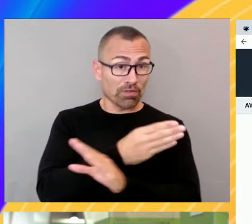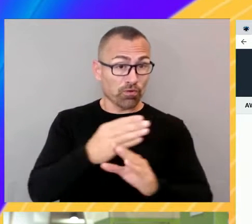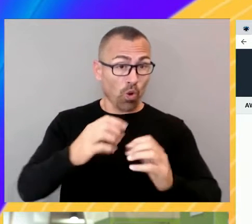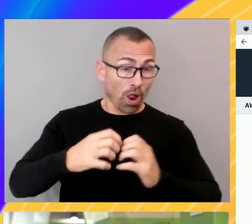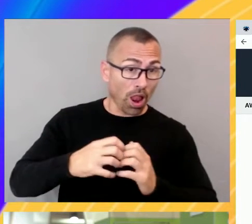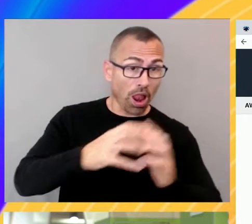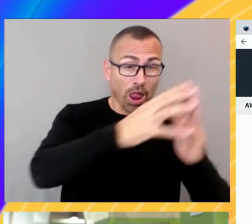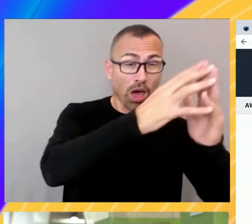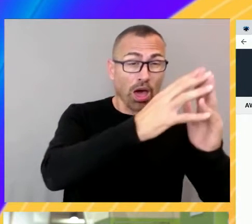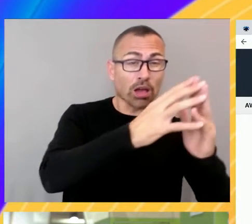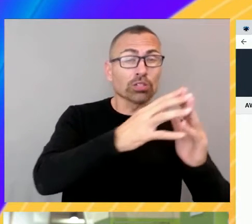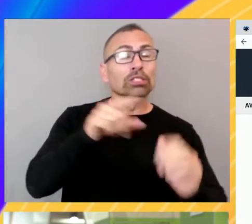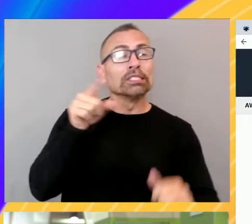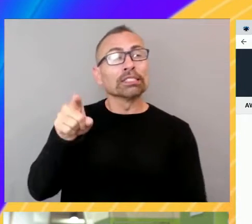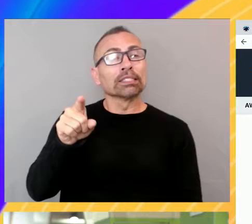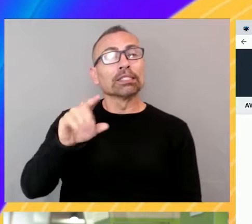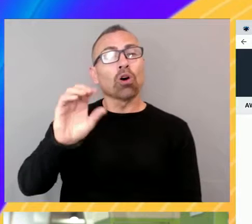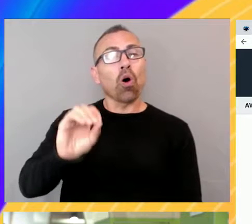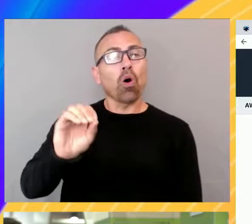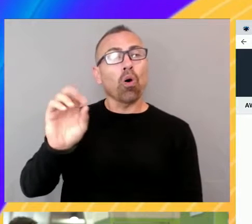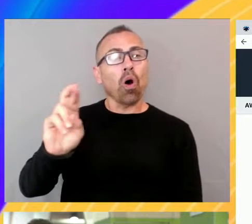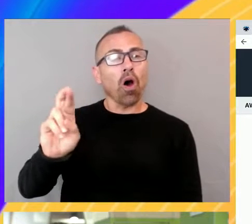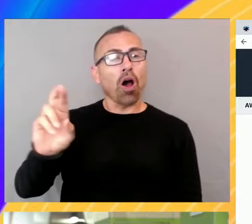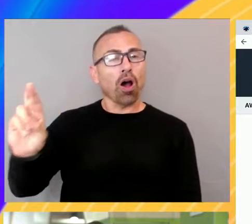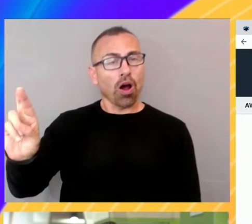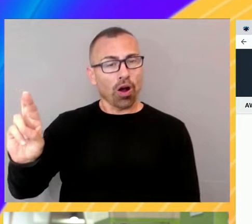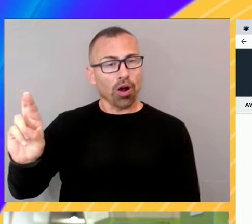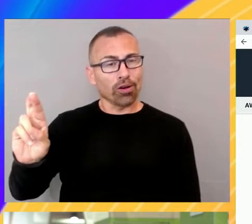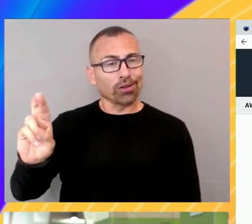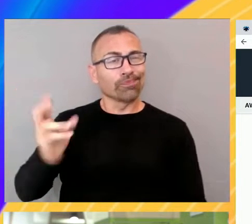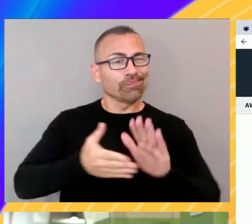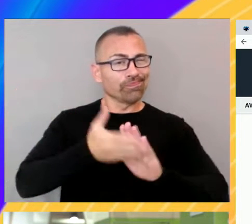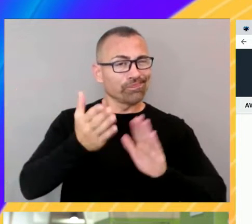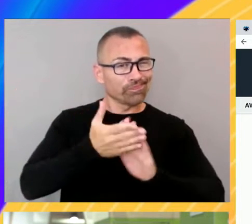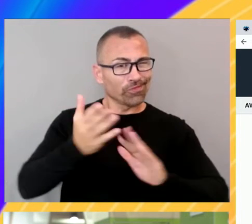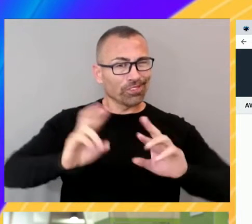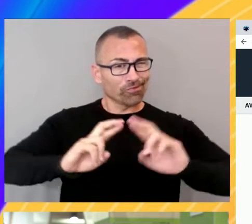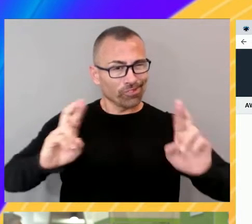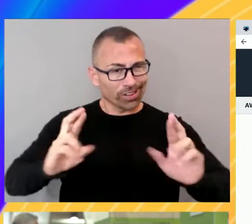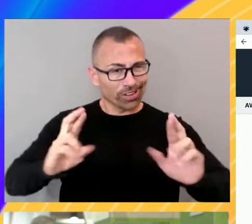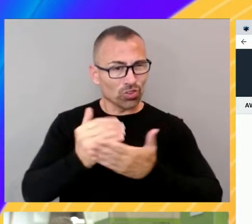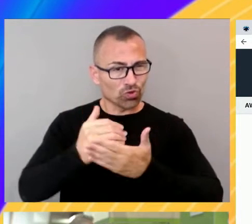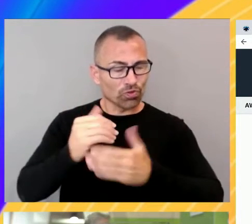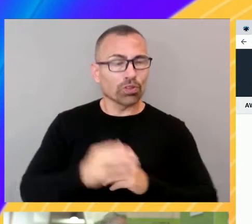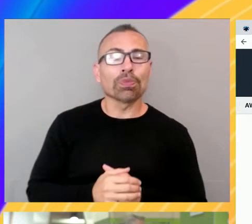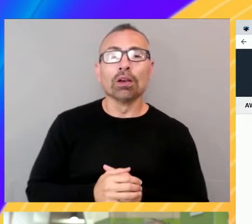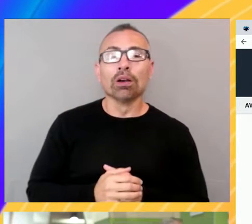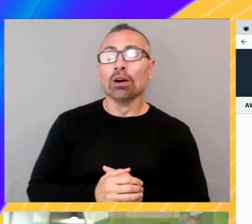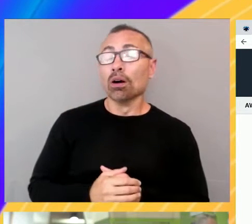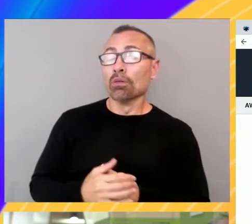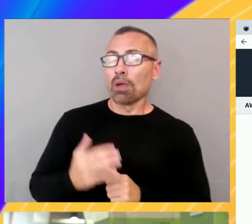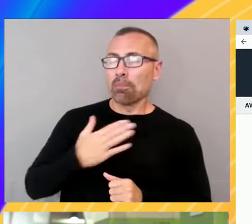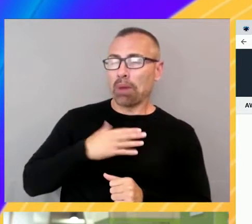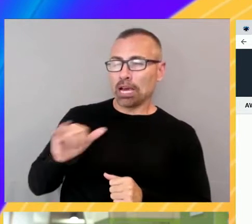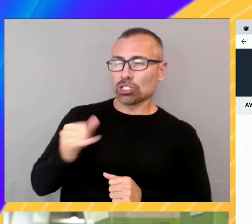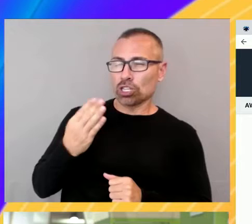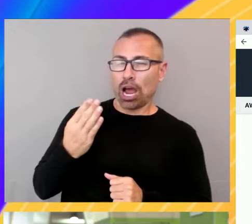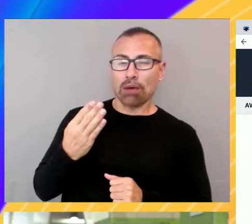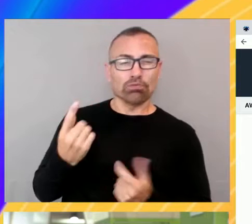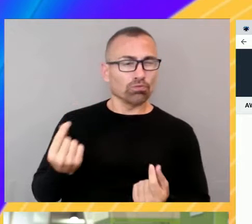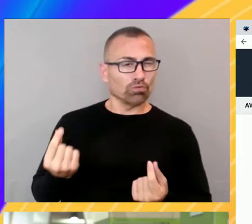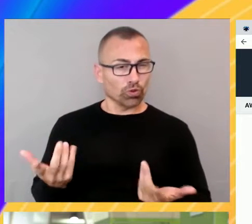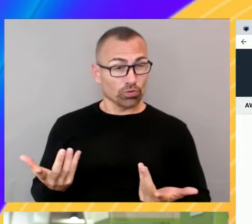And one of the things that I do in my job is, like I said, I help my customers when they have to launch